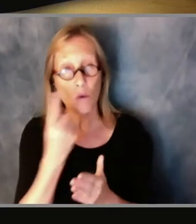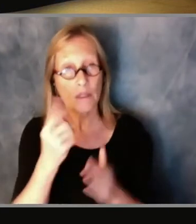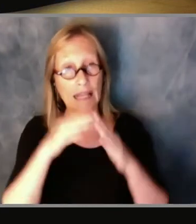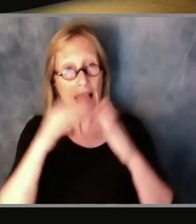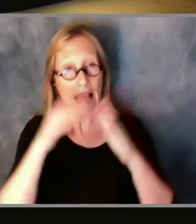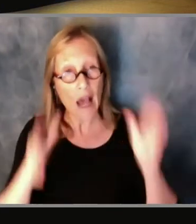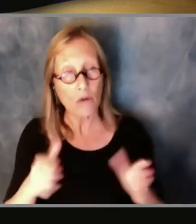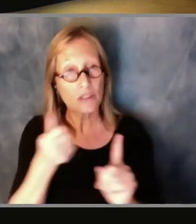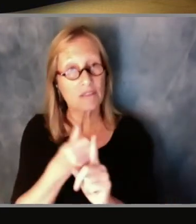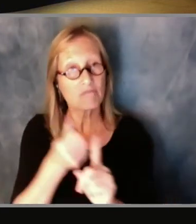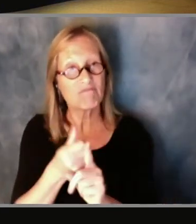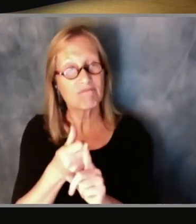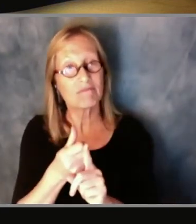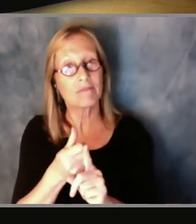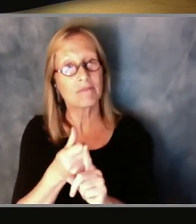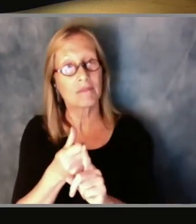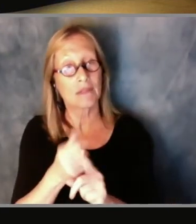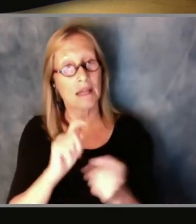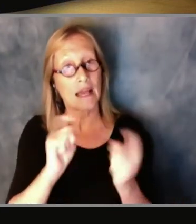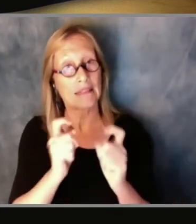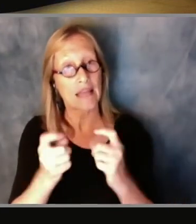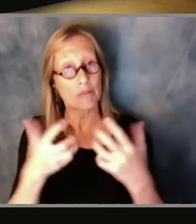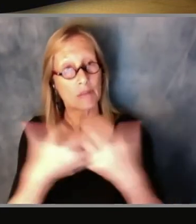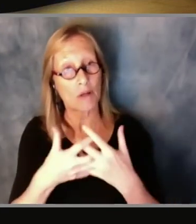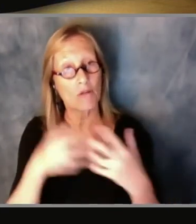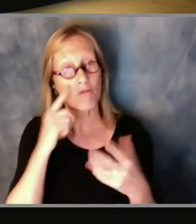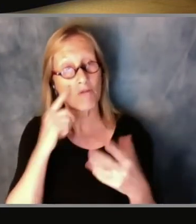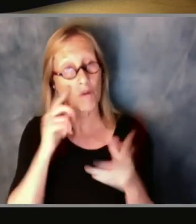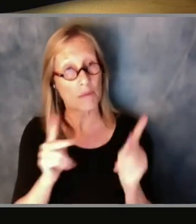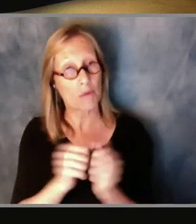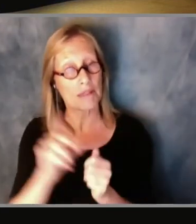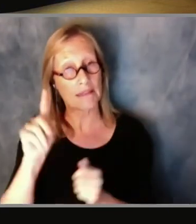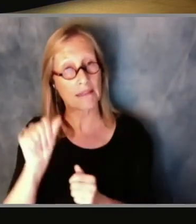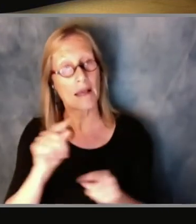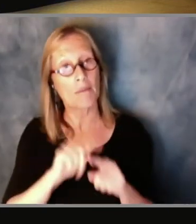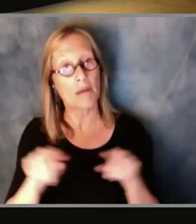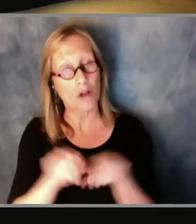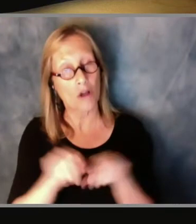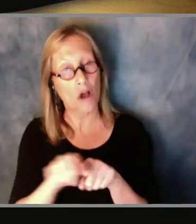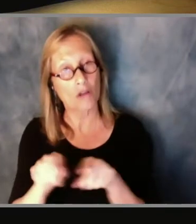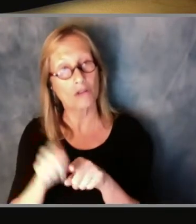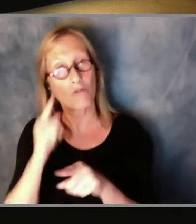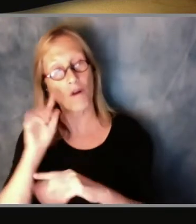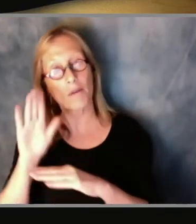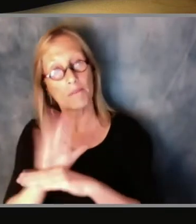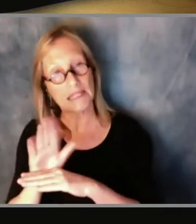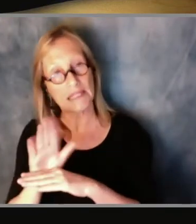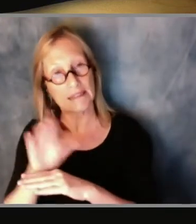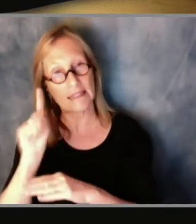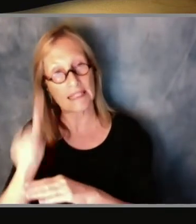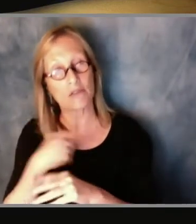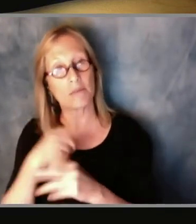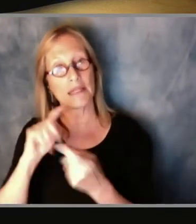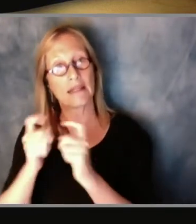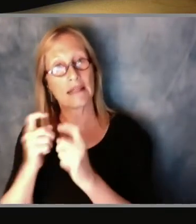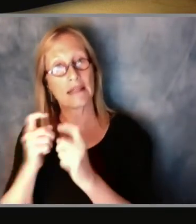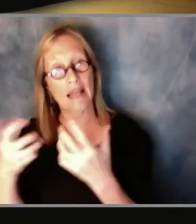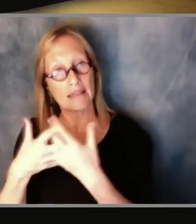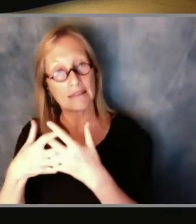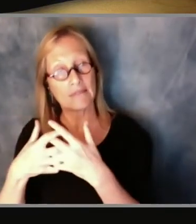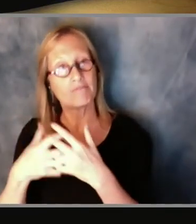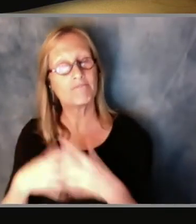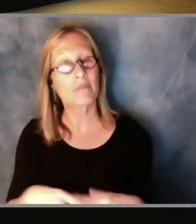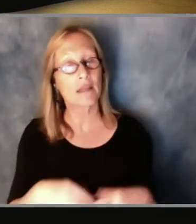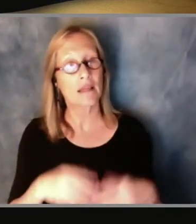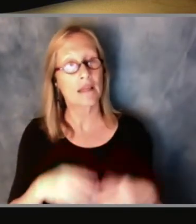are adaptable for those with disabilities, but also businesses. I am very disappointed in the way